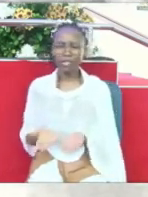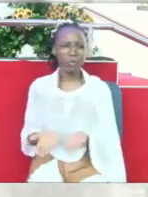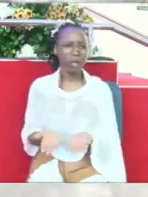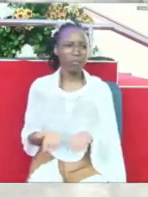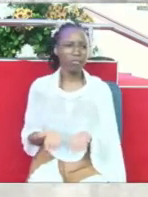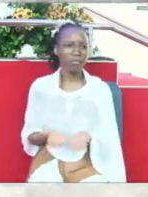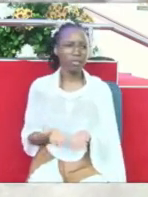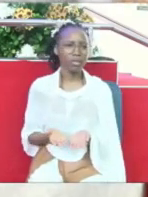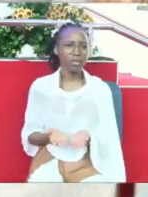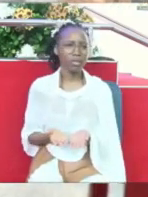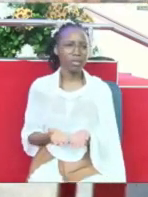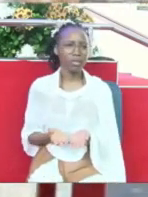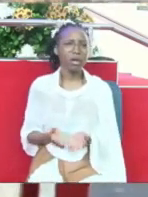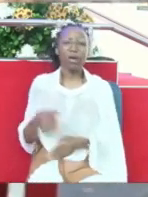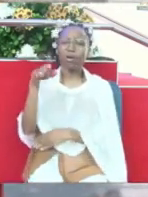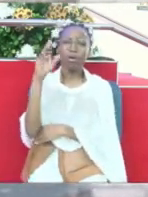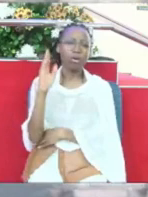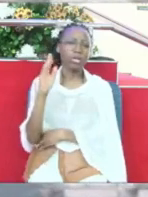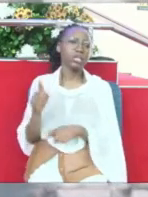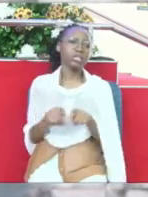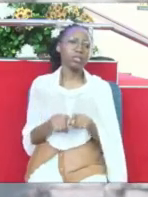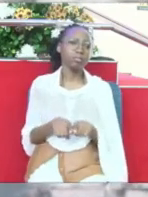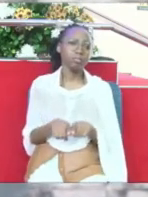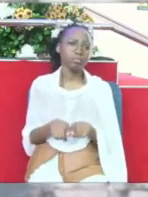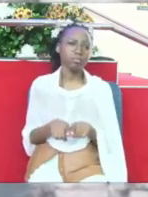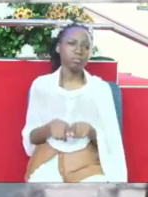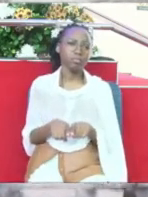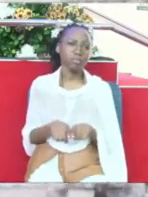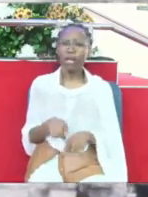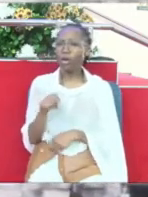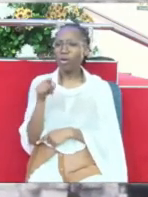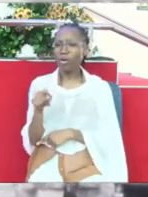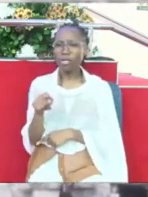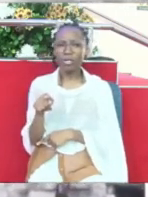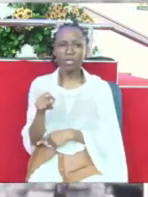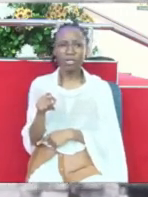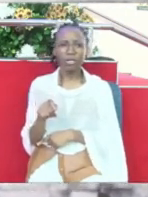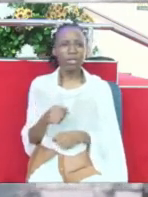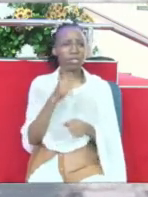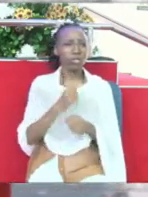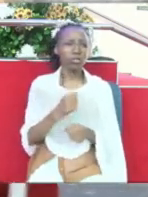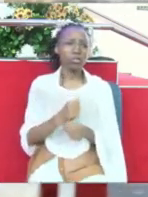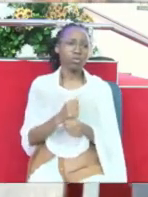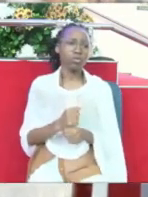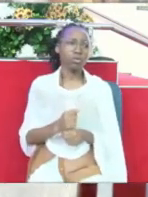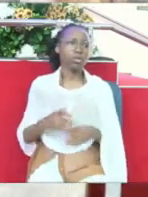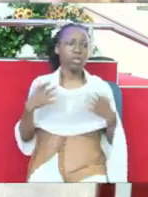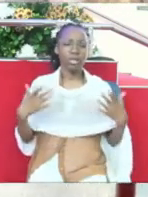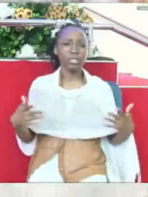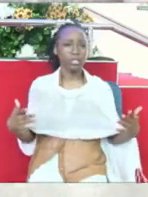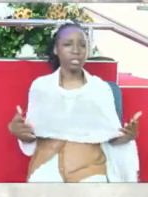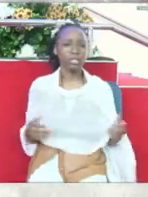gone to school. Wavuvi ambao hawakuwa wameenda shuleni. He can use you. Anaweza akakutumia. He does not ask for credentials.